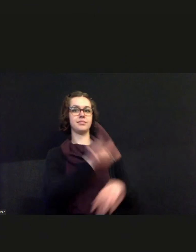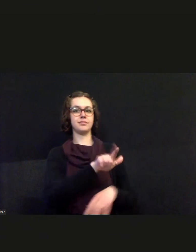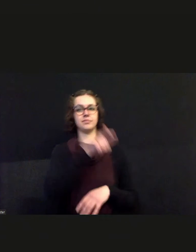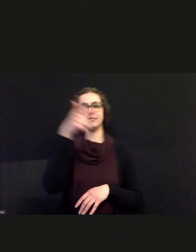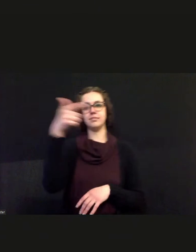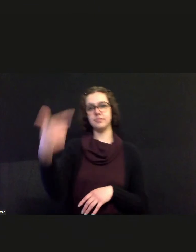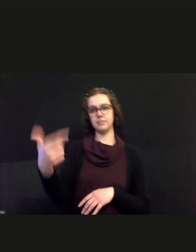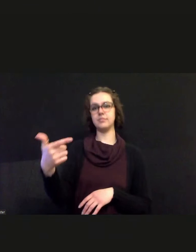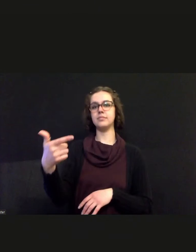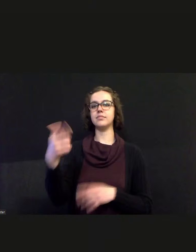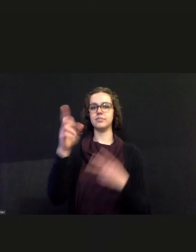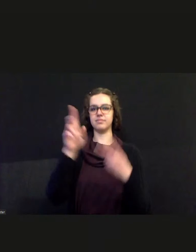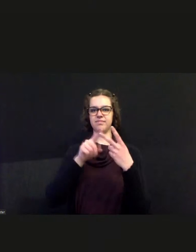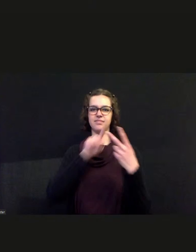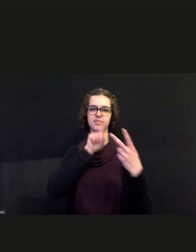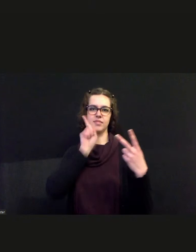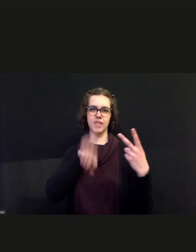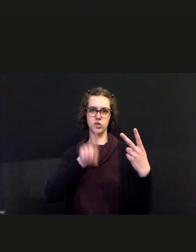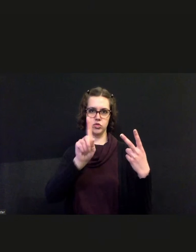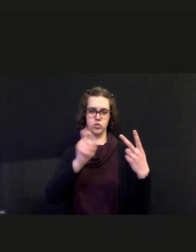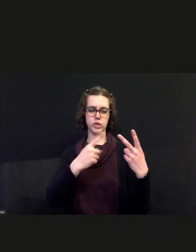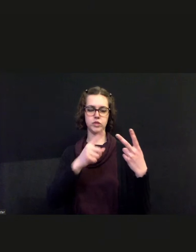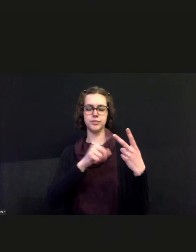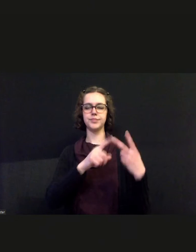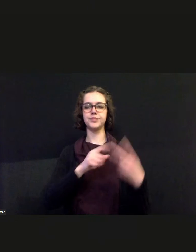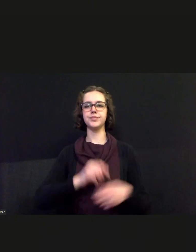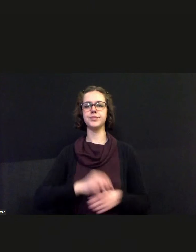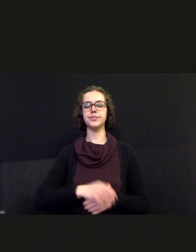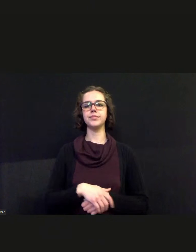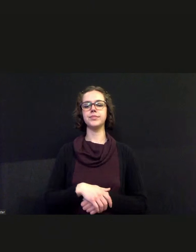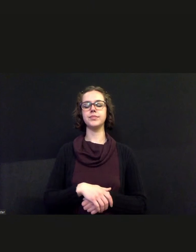answer to the following question.